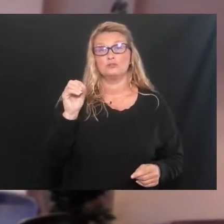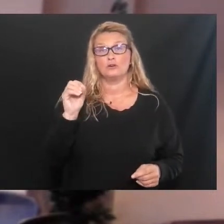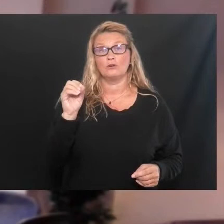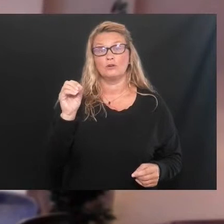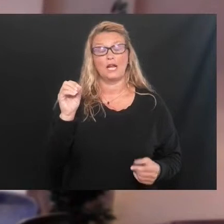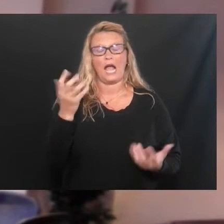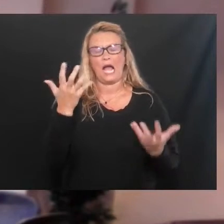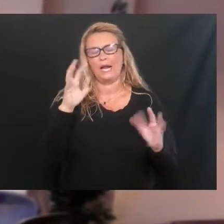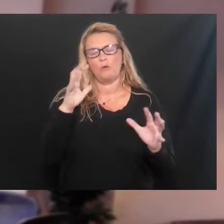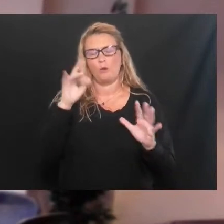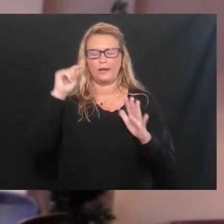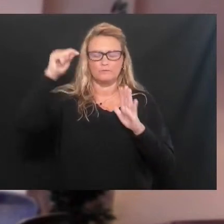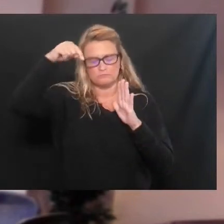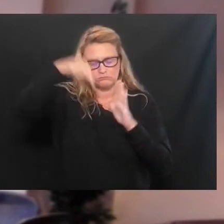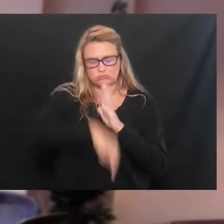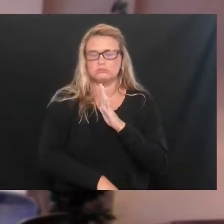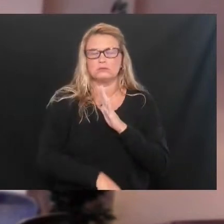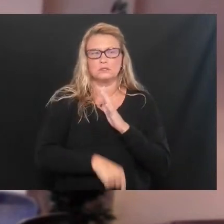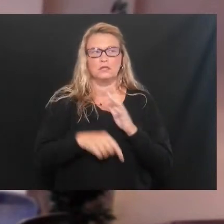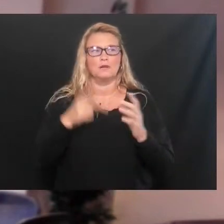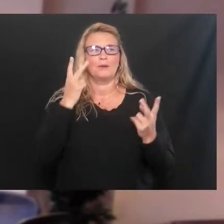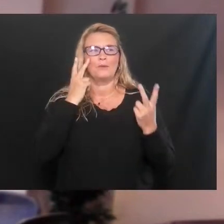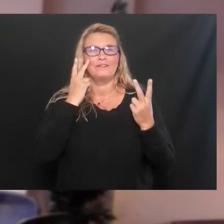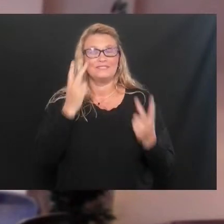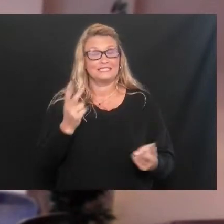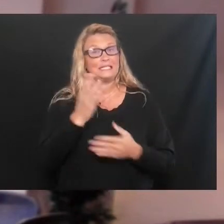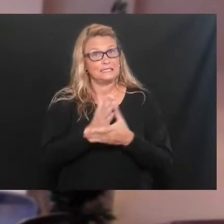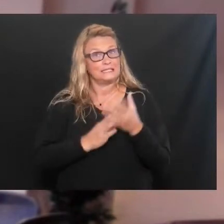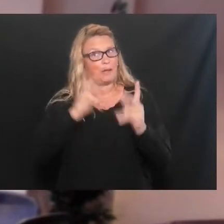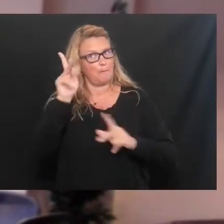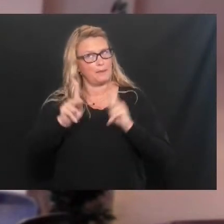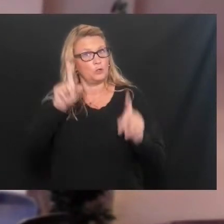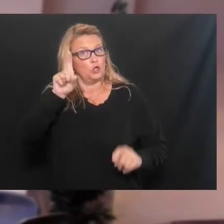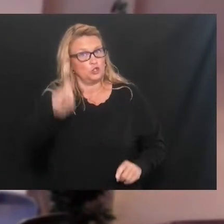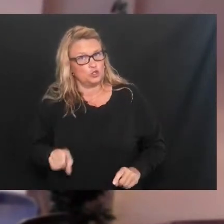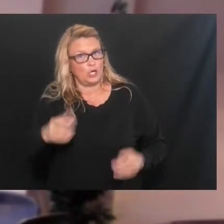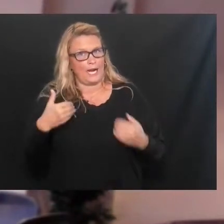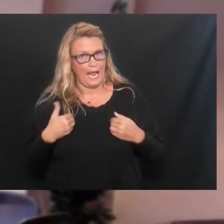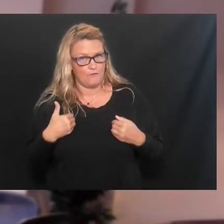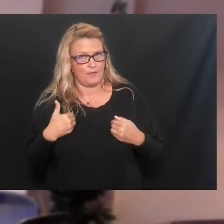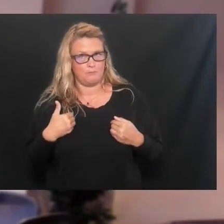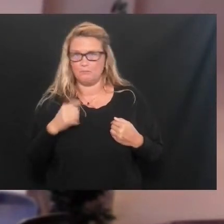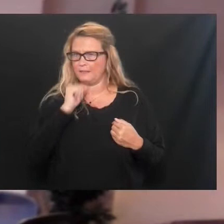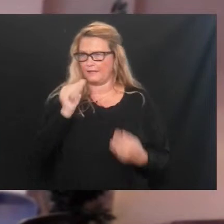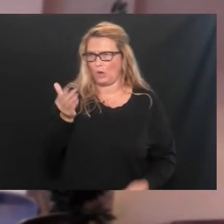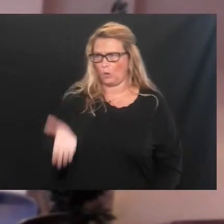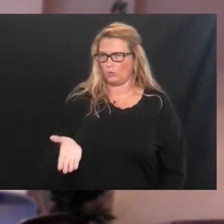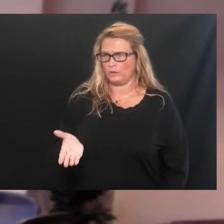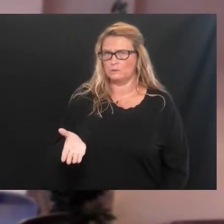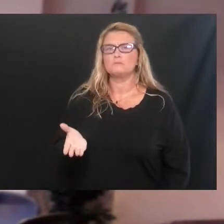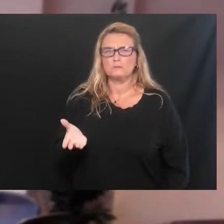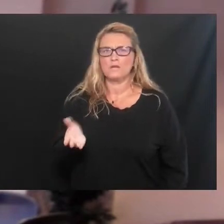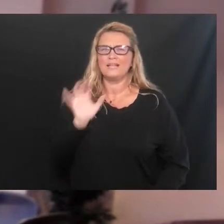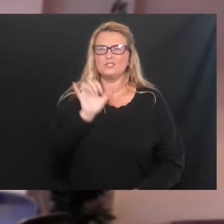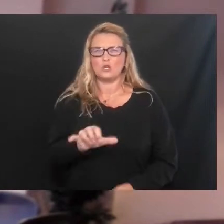Anyway, I won't go into details, but we have seen some people that should have these antibodies that don't. And that's a really important observation